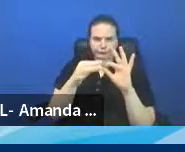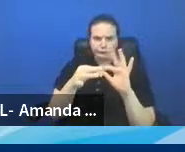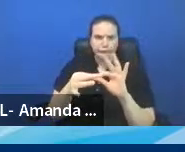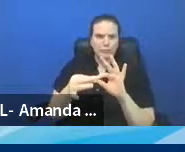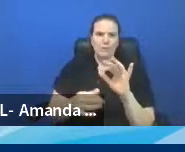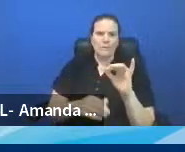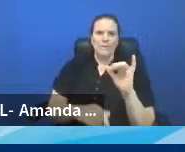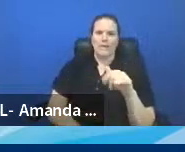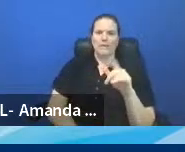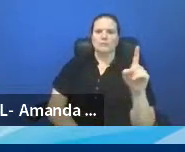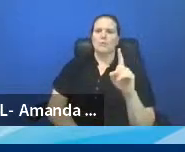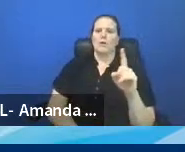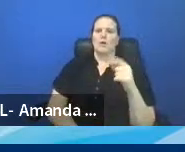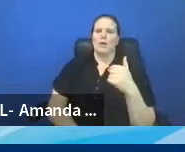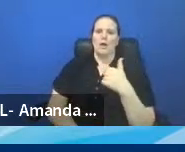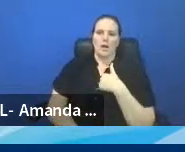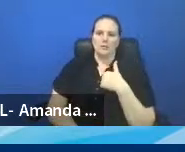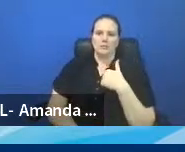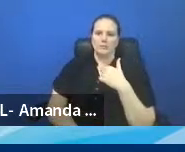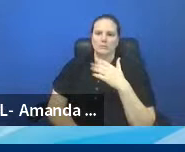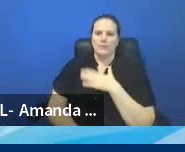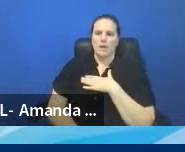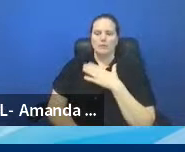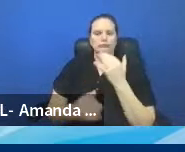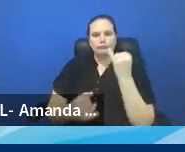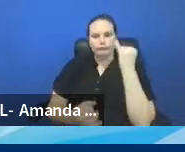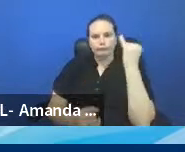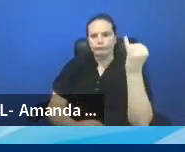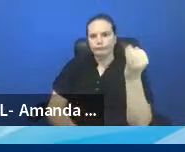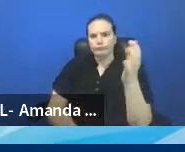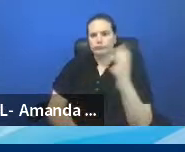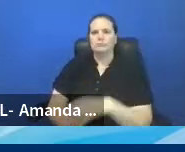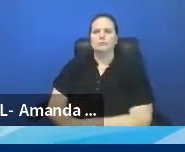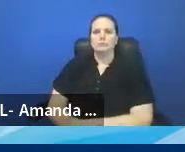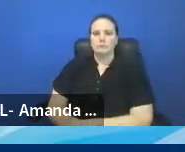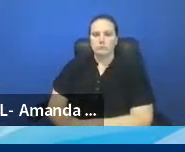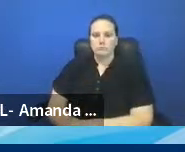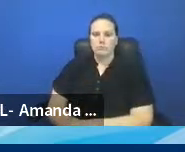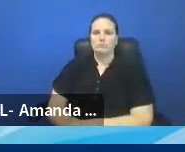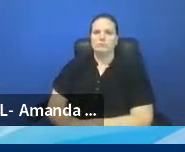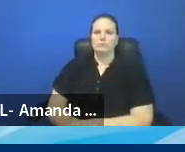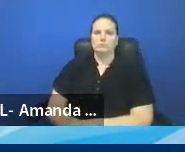So that's kind of where that's my suggestion.